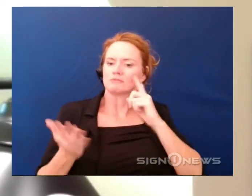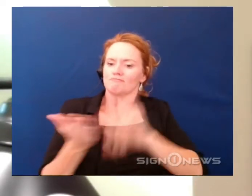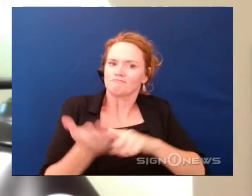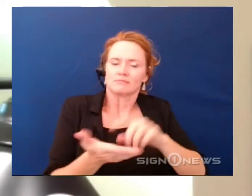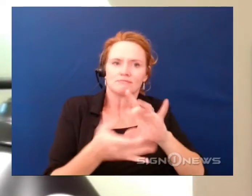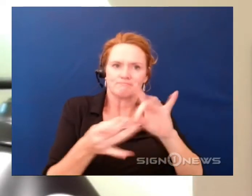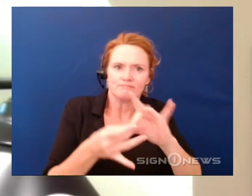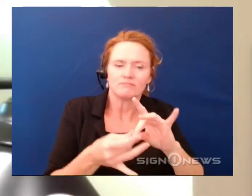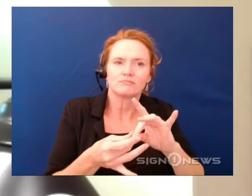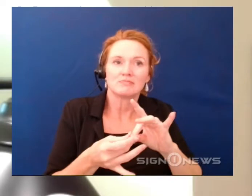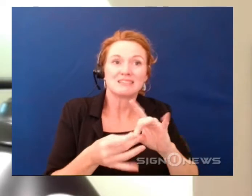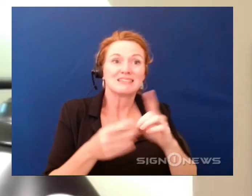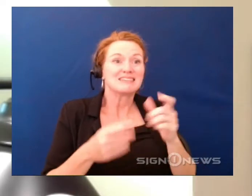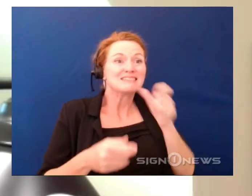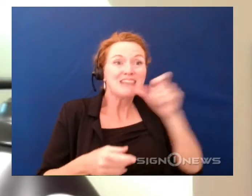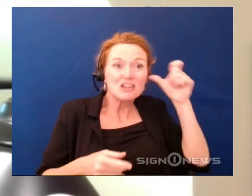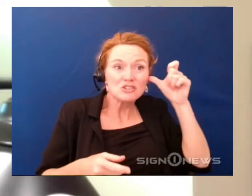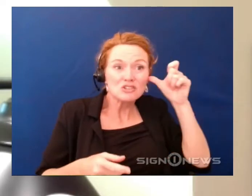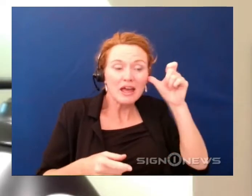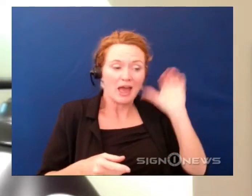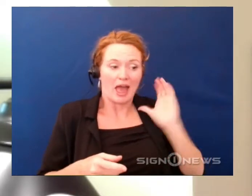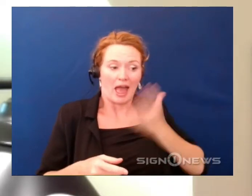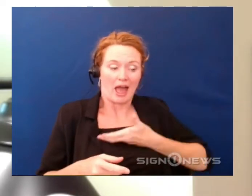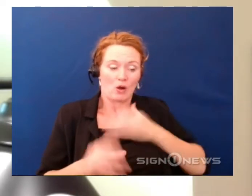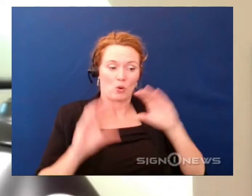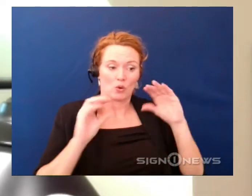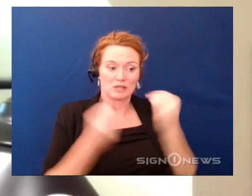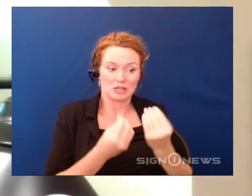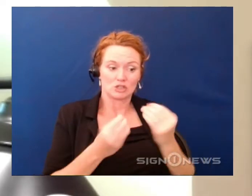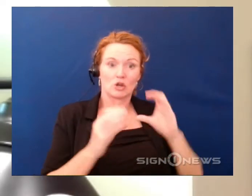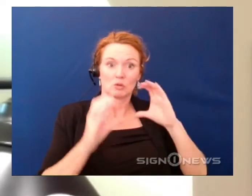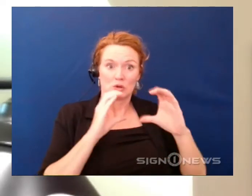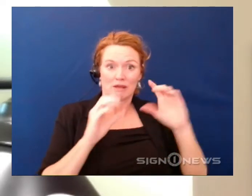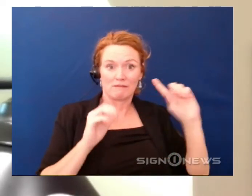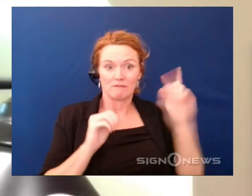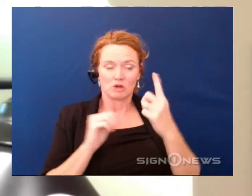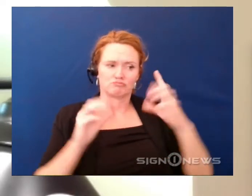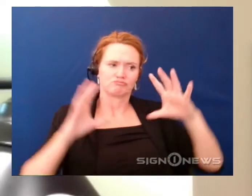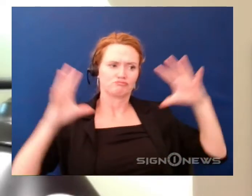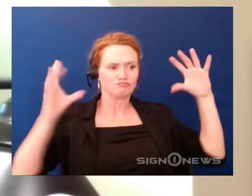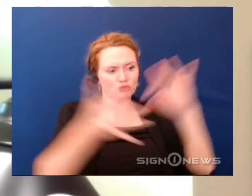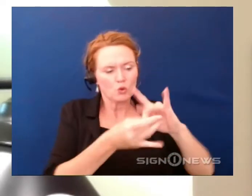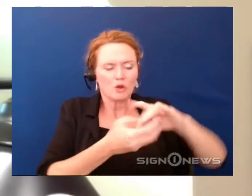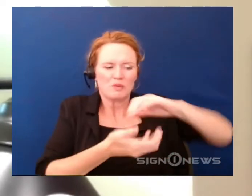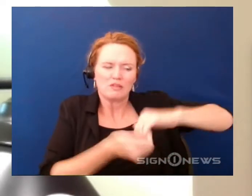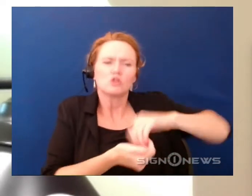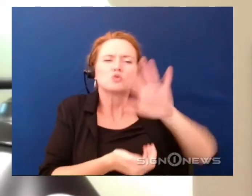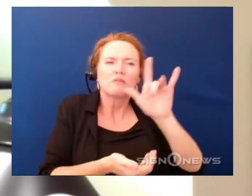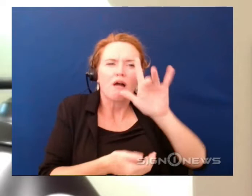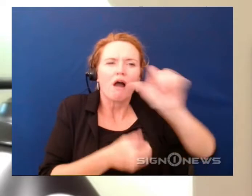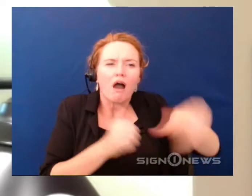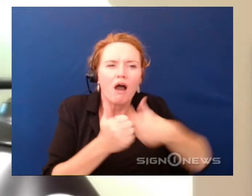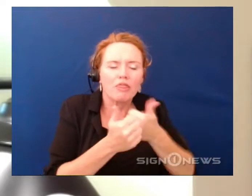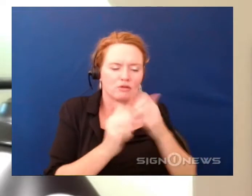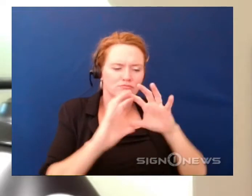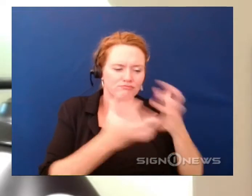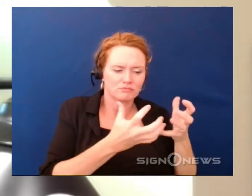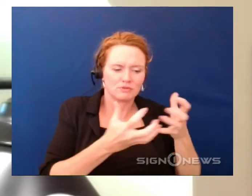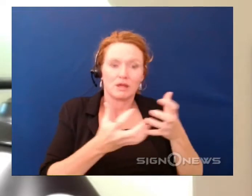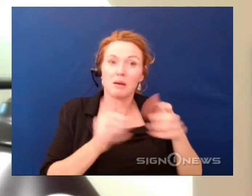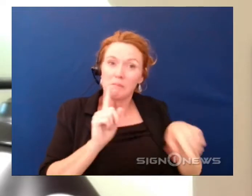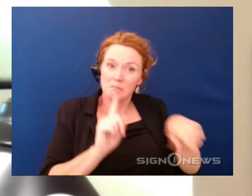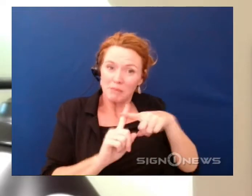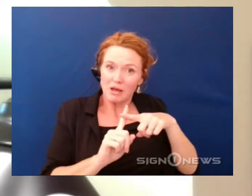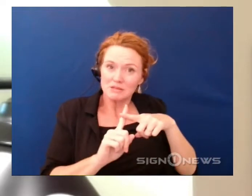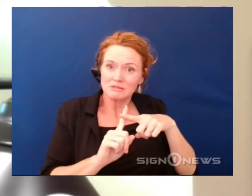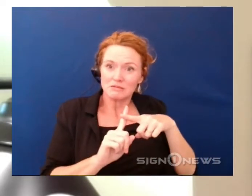other disability and civil rights groups in filing an amicus brief led by the ACLU in Mrs. Spears' case in